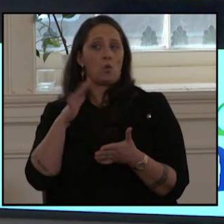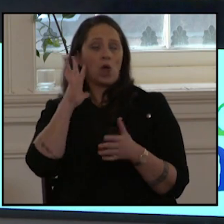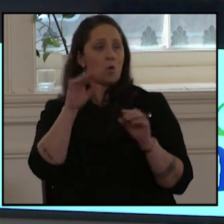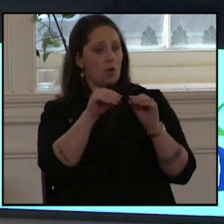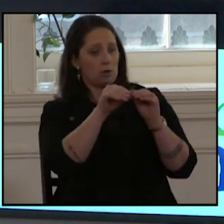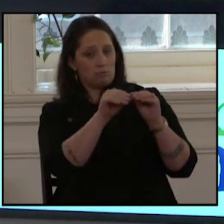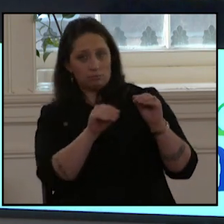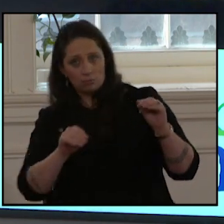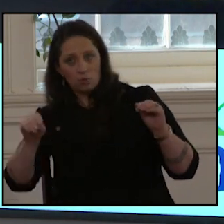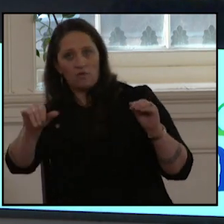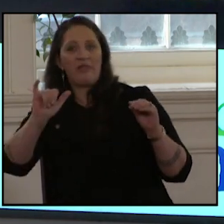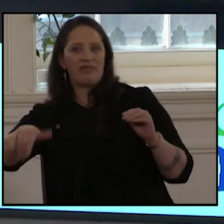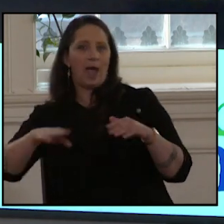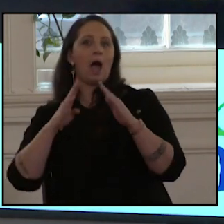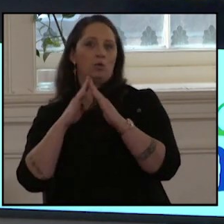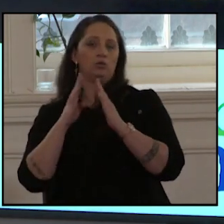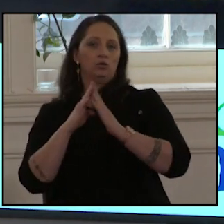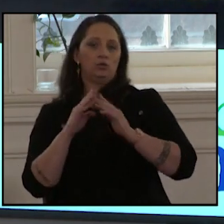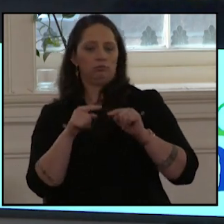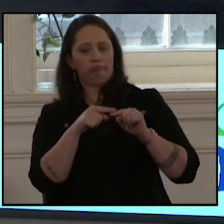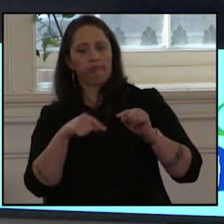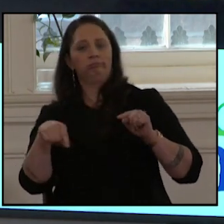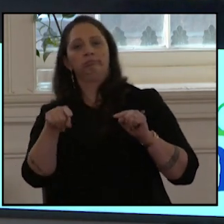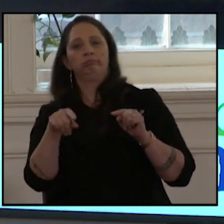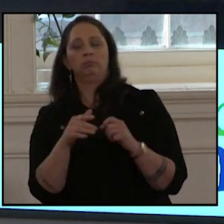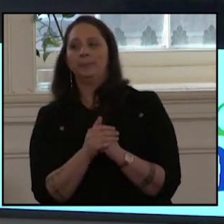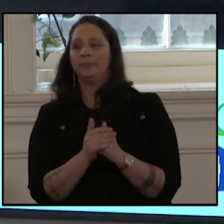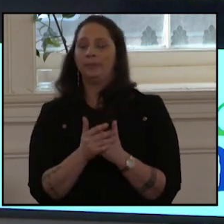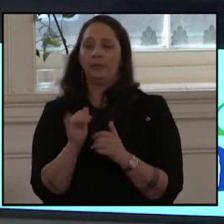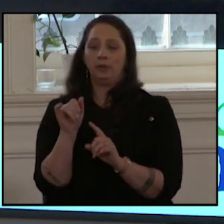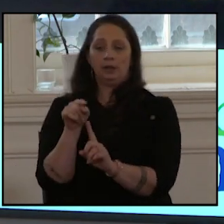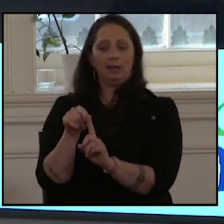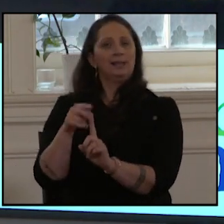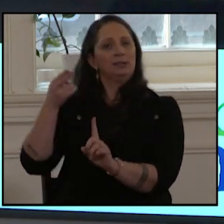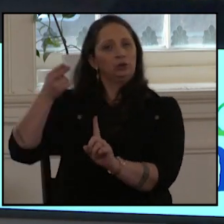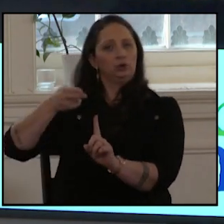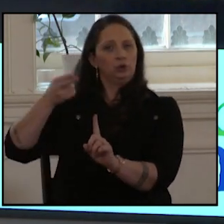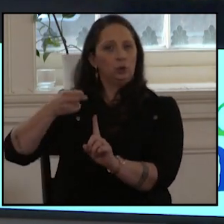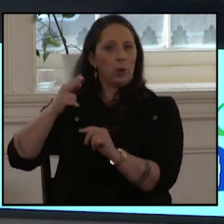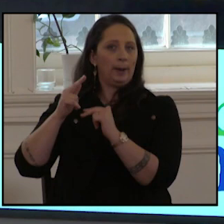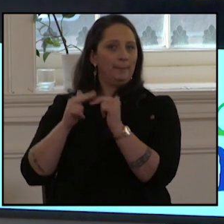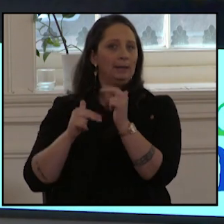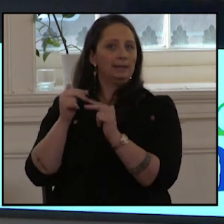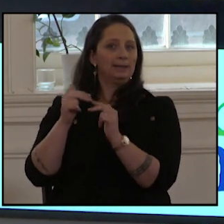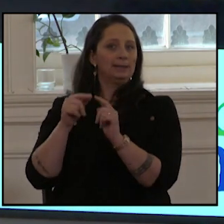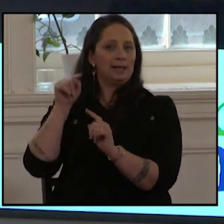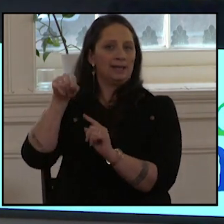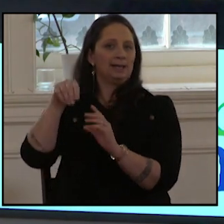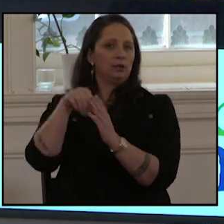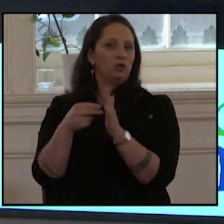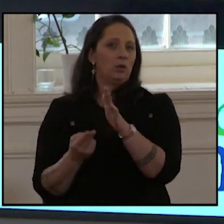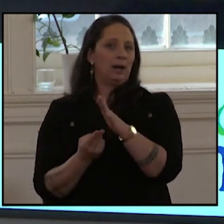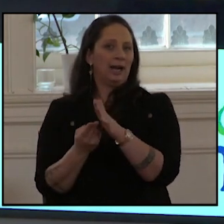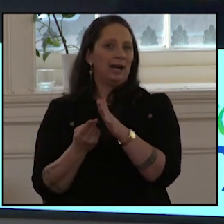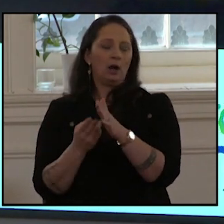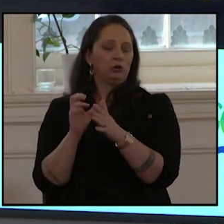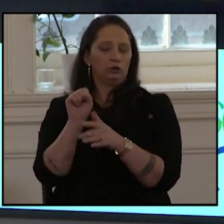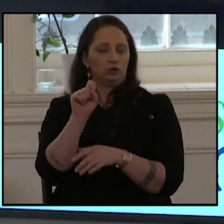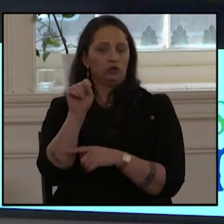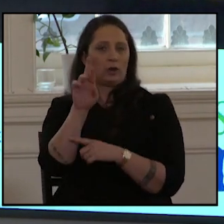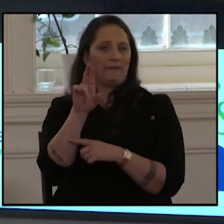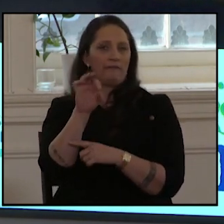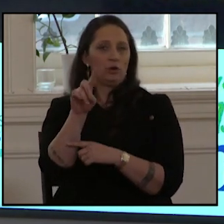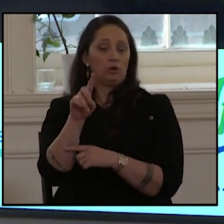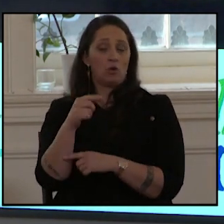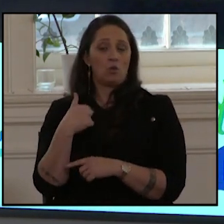moving into around the corner, which is a historic site as well. And we're looking